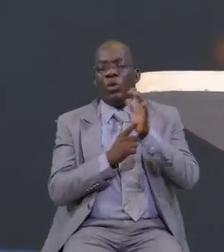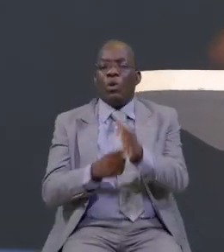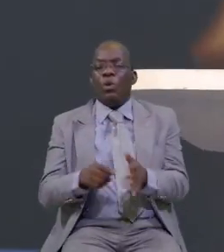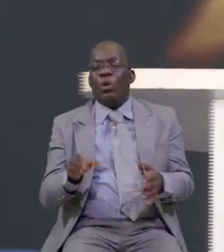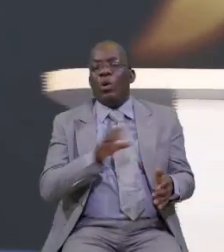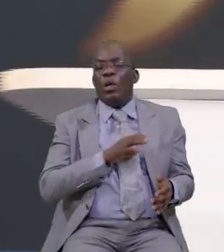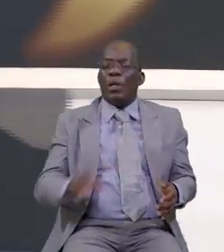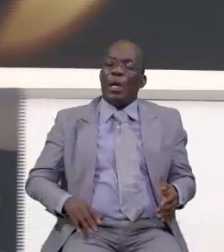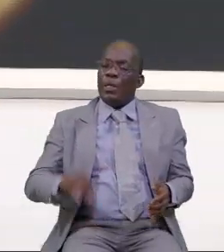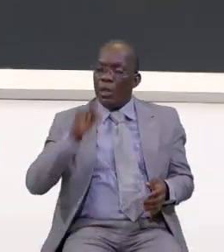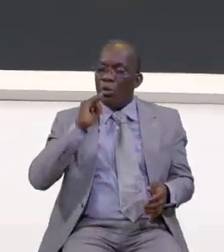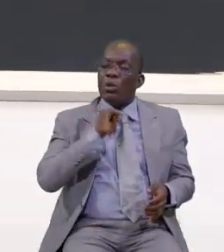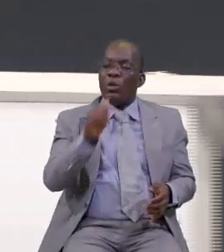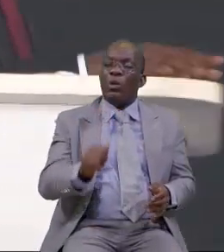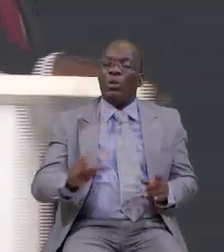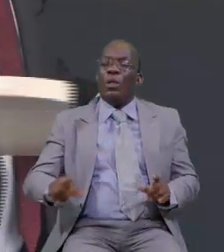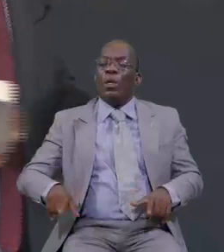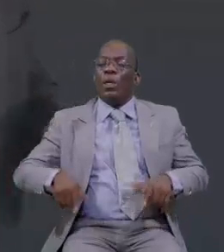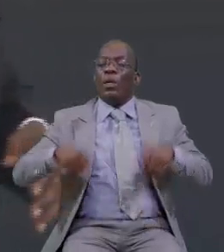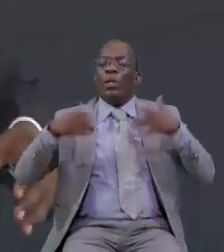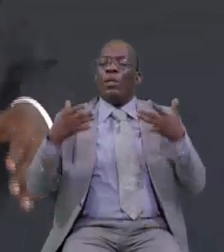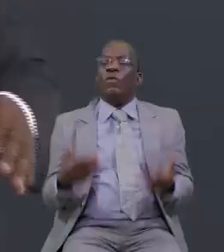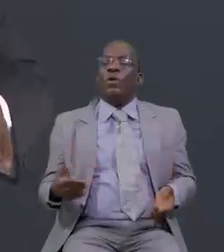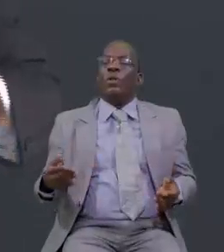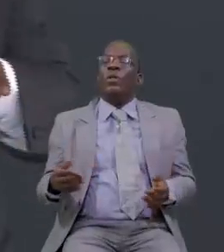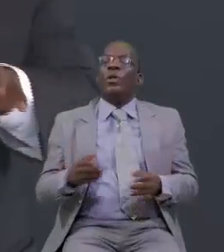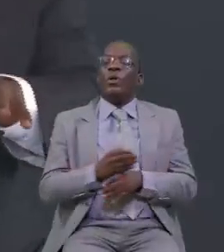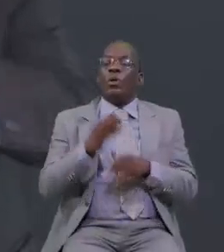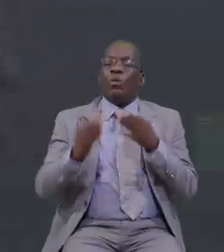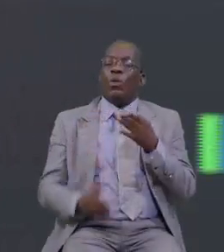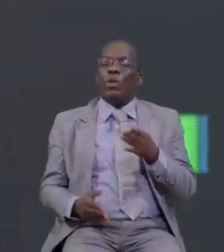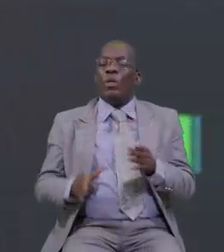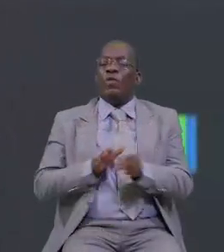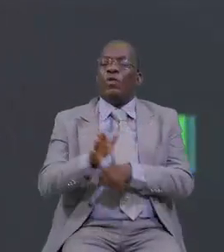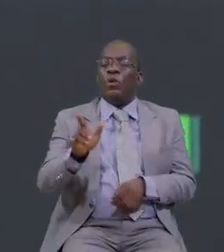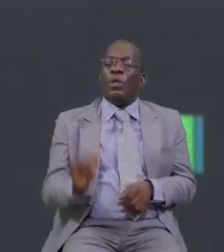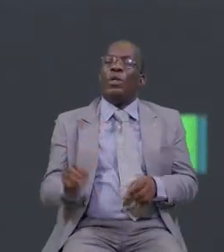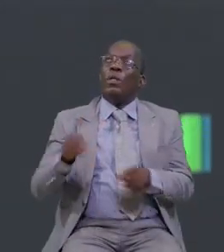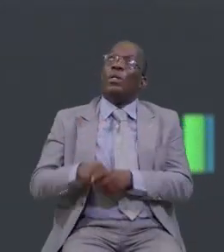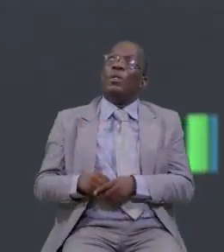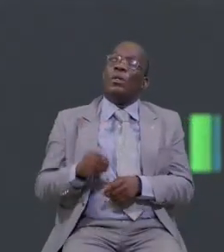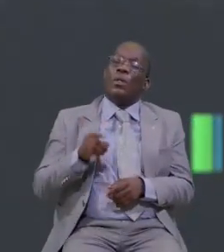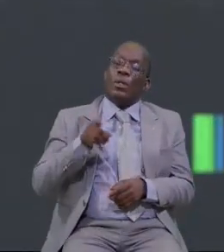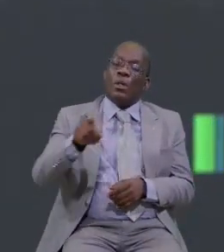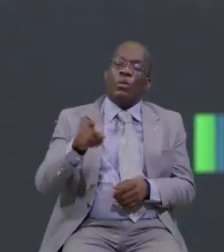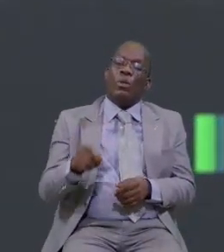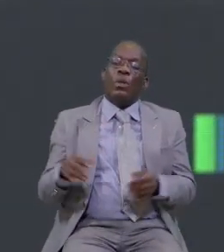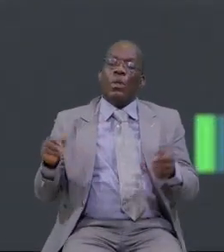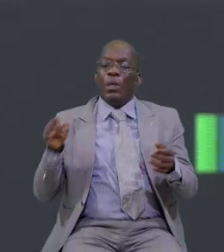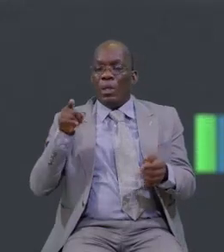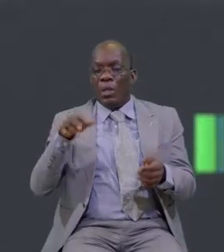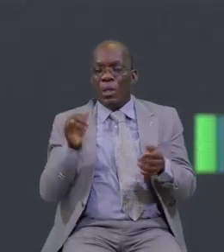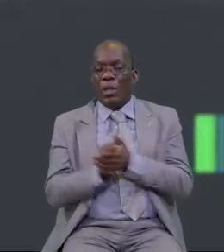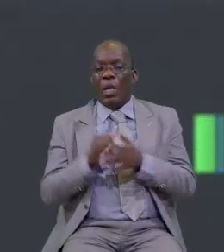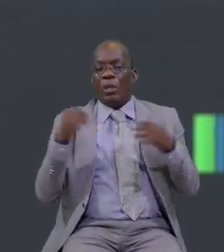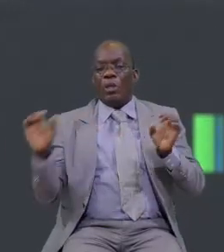living expressly in him. And it says, he that committeth